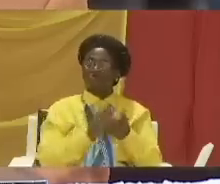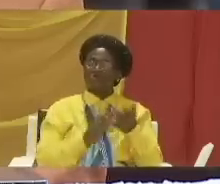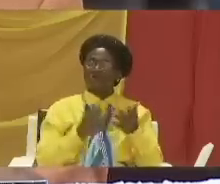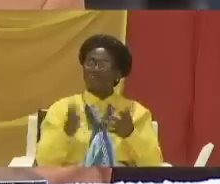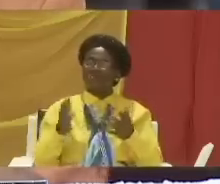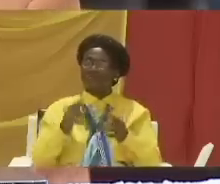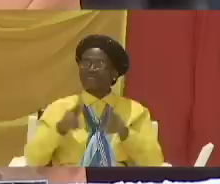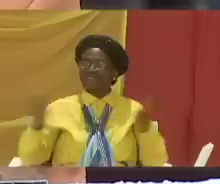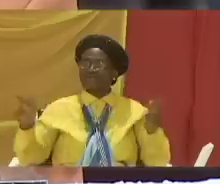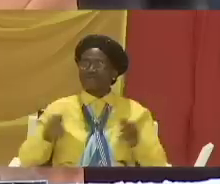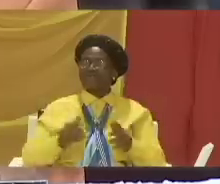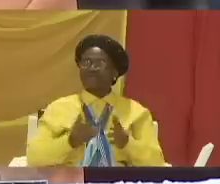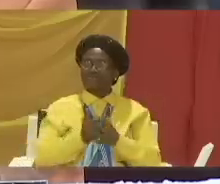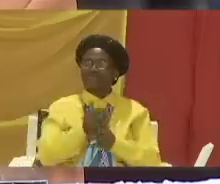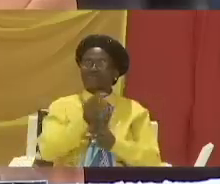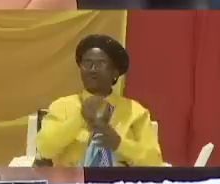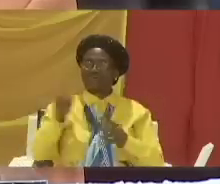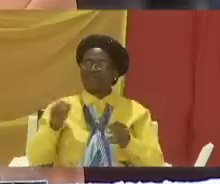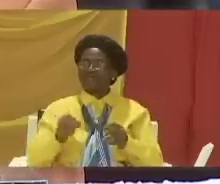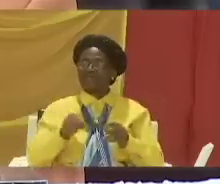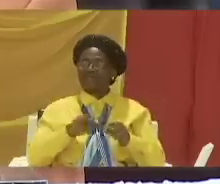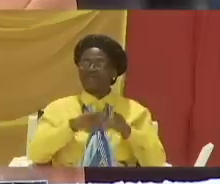the devil jumps in